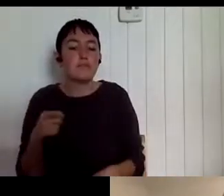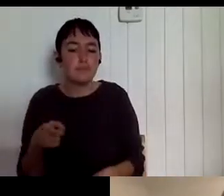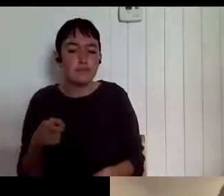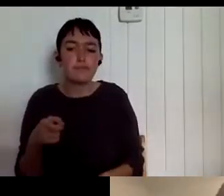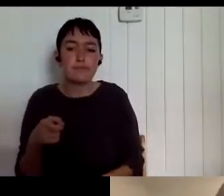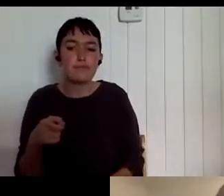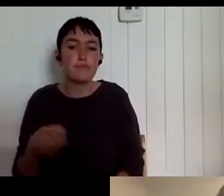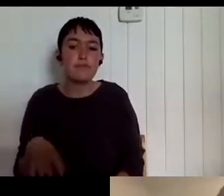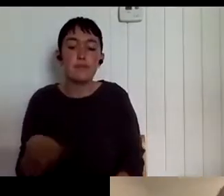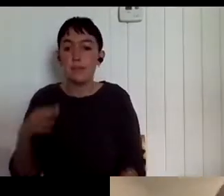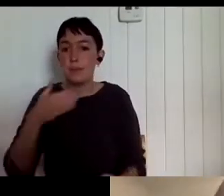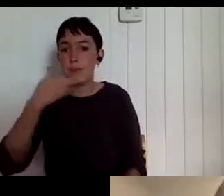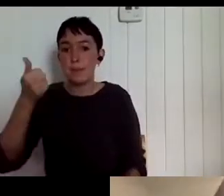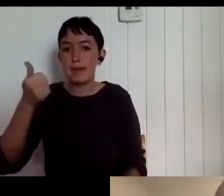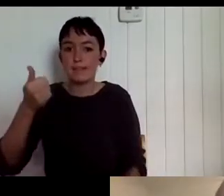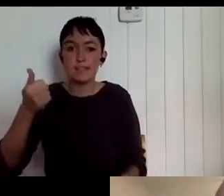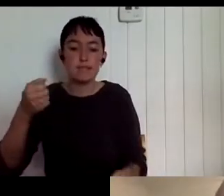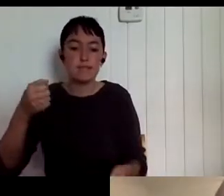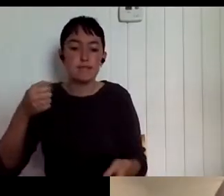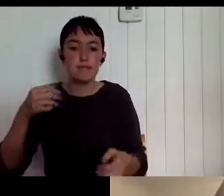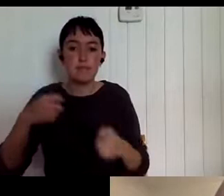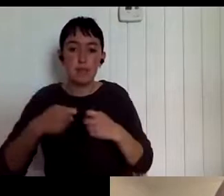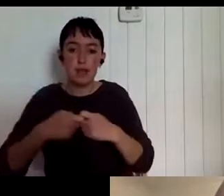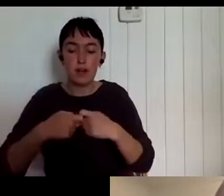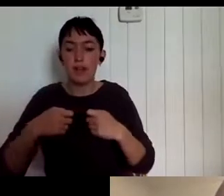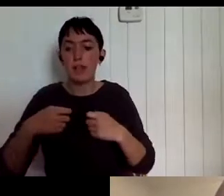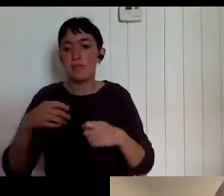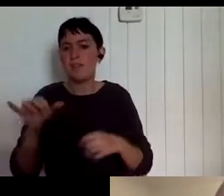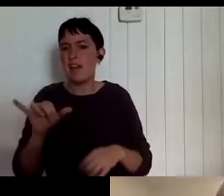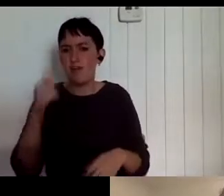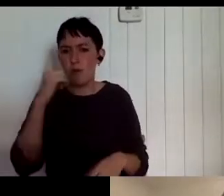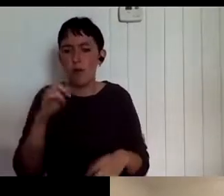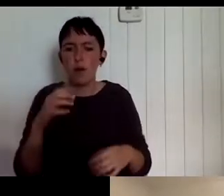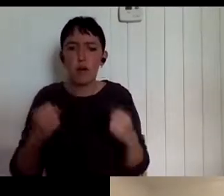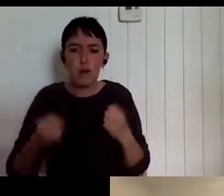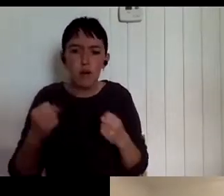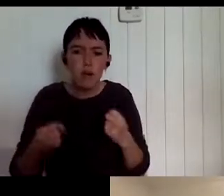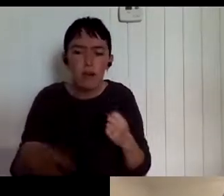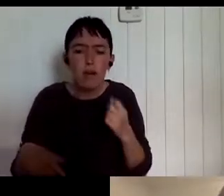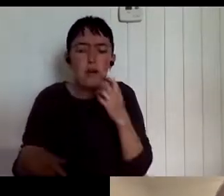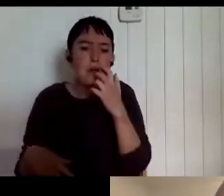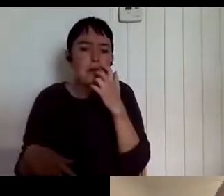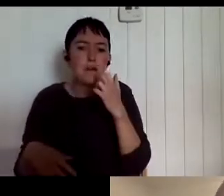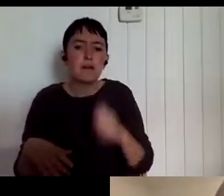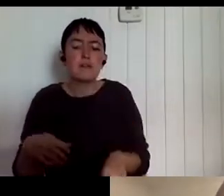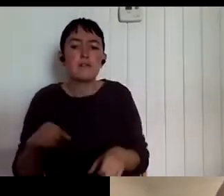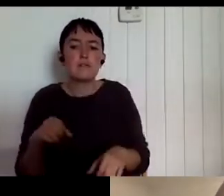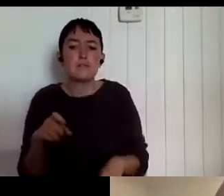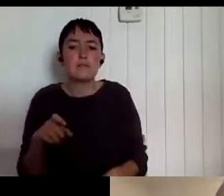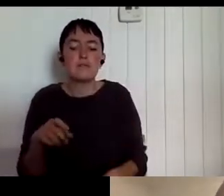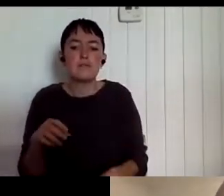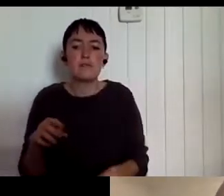like an application for a car where you need to, you know, accelerate and decelerate very quickly at any given moment of time versus something that is more, you